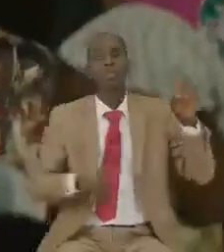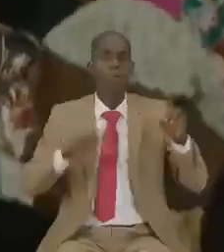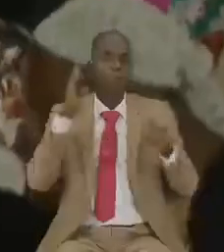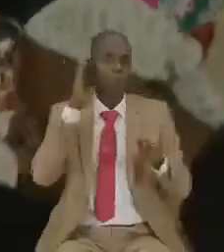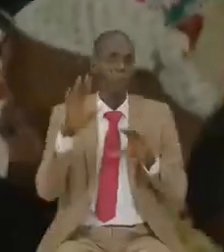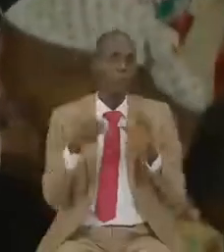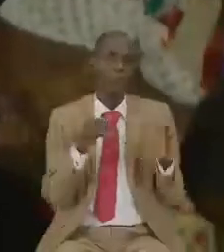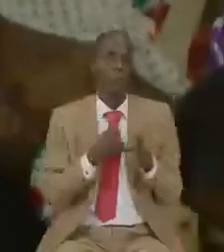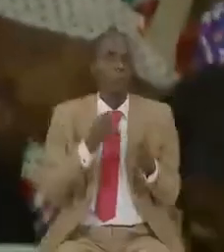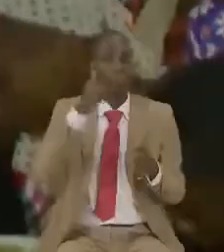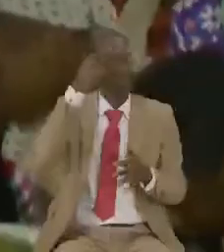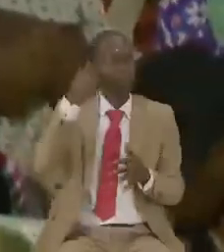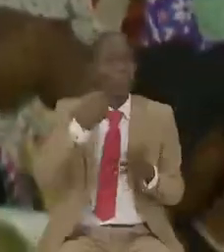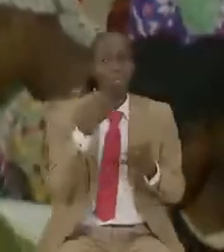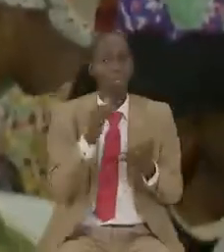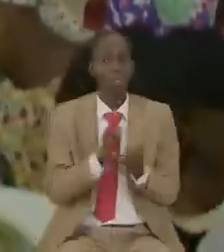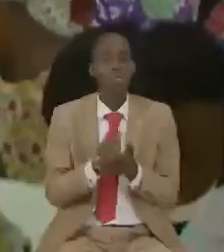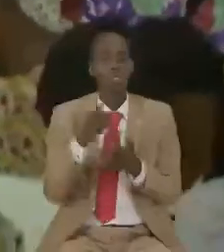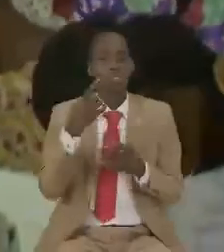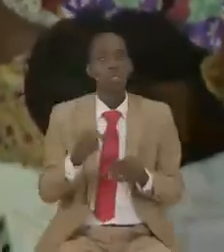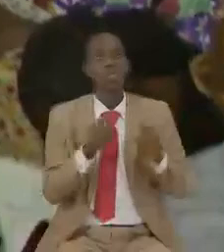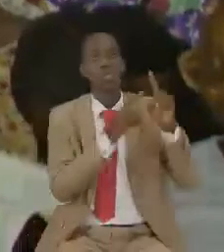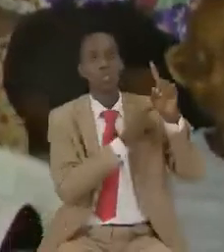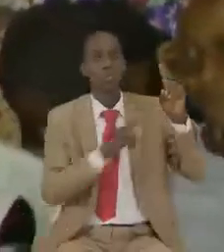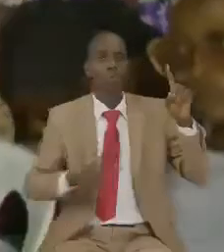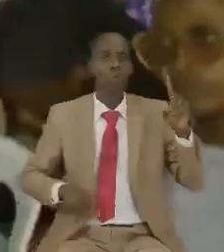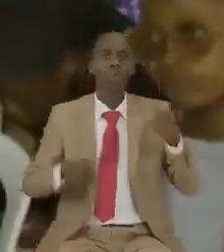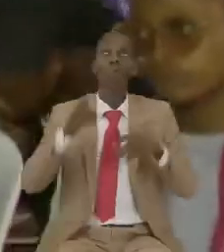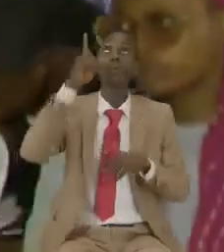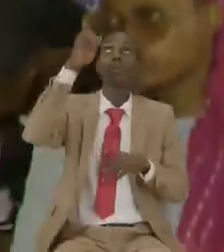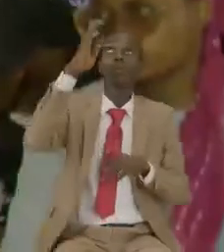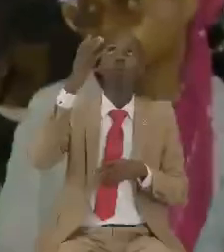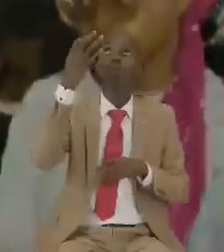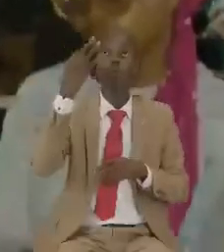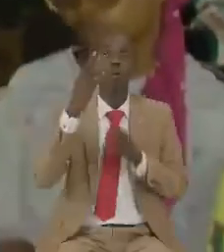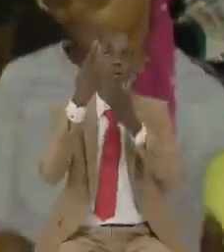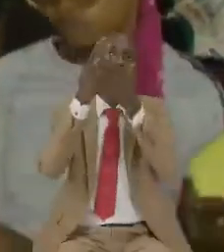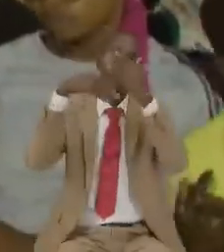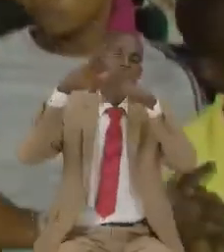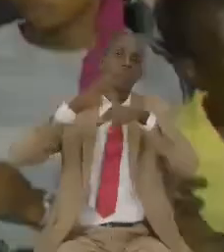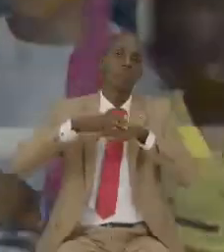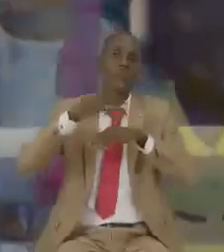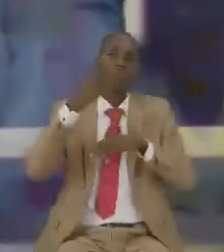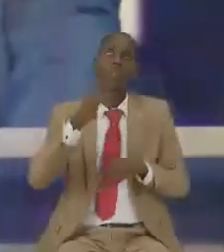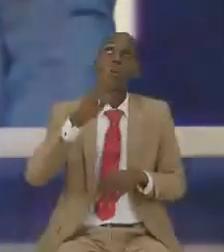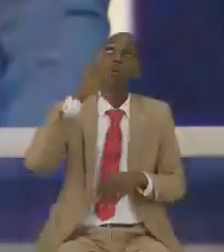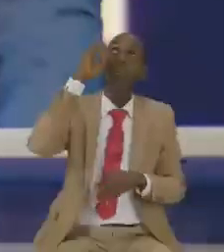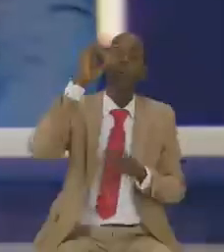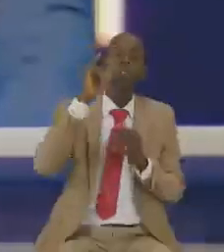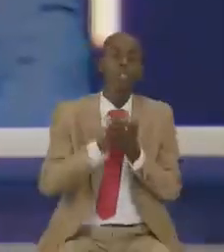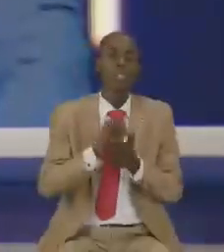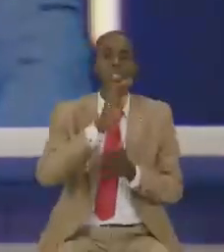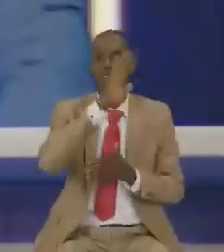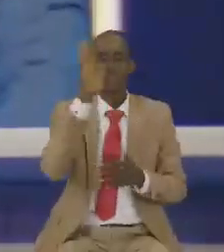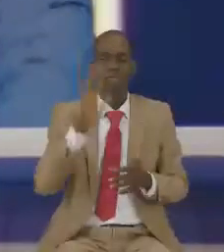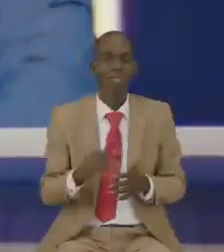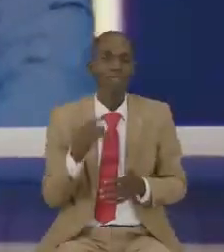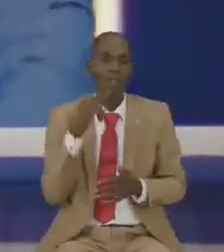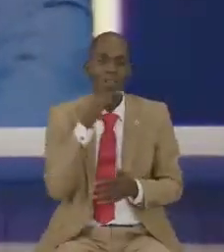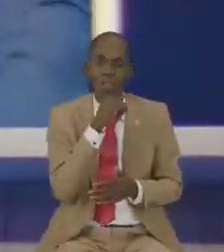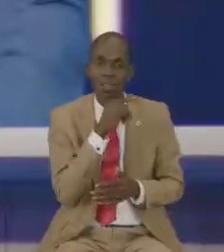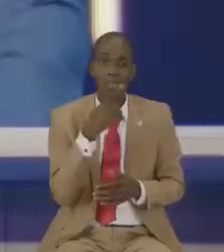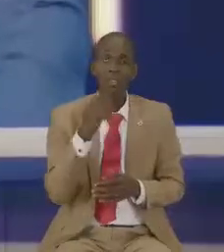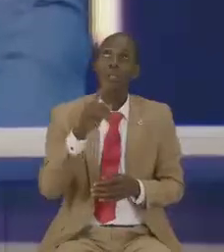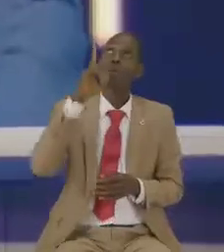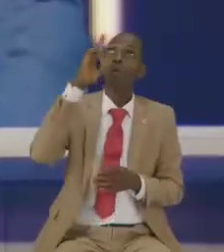it says the Lord, the God of heaven, the one that never lied, the one that